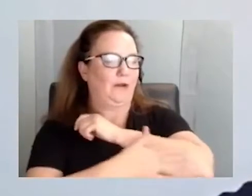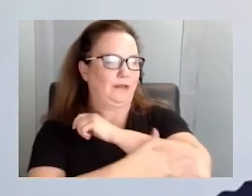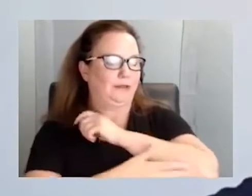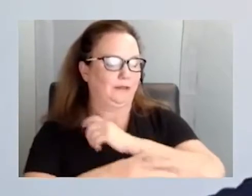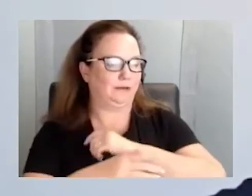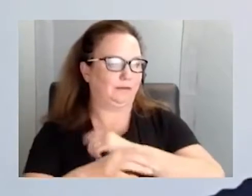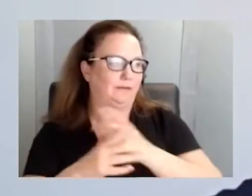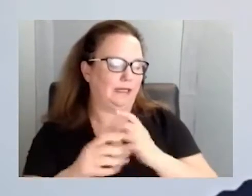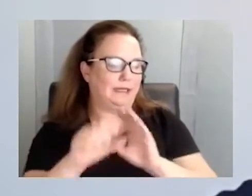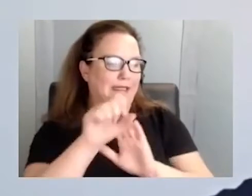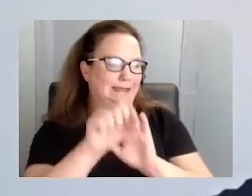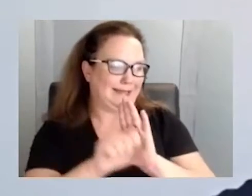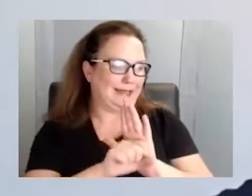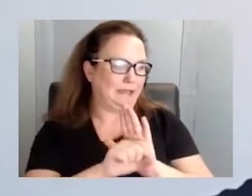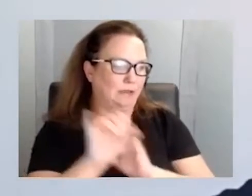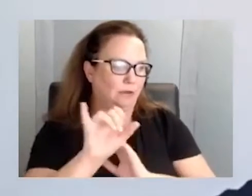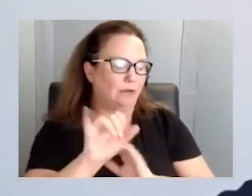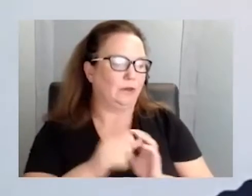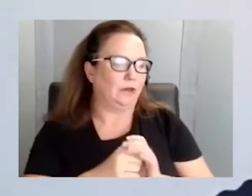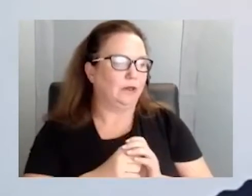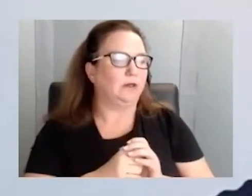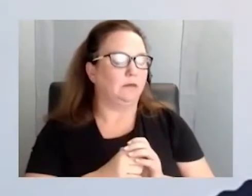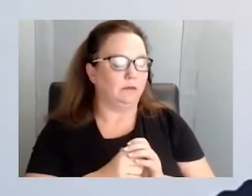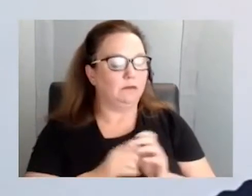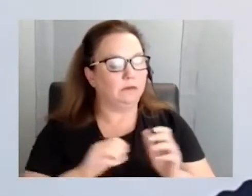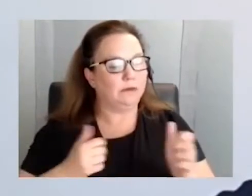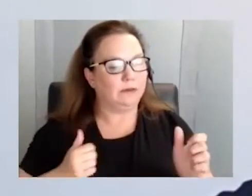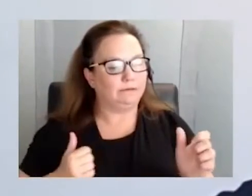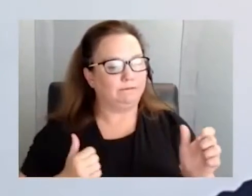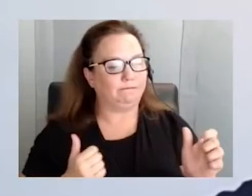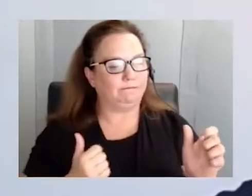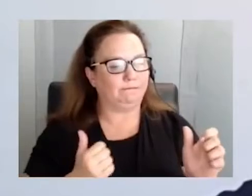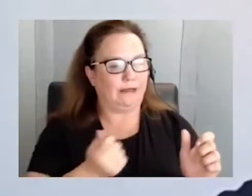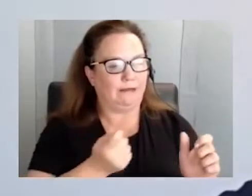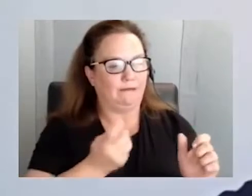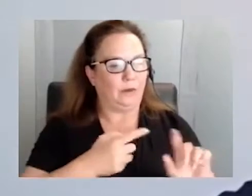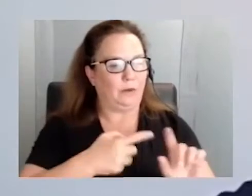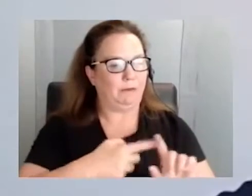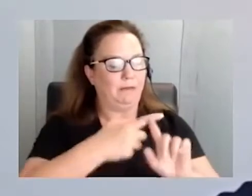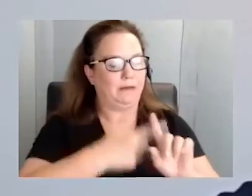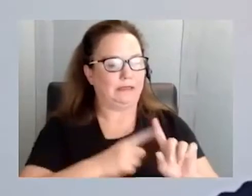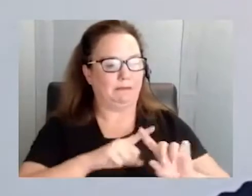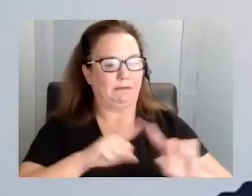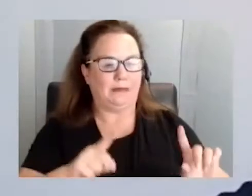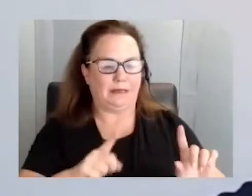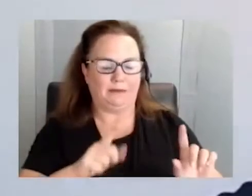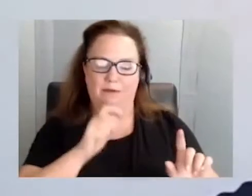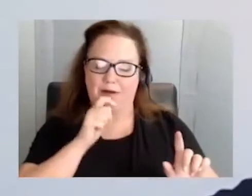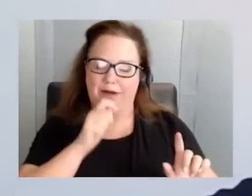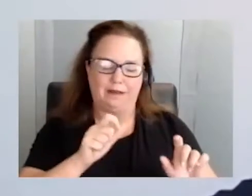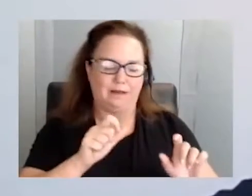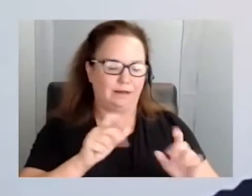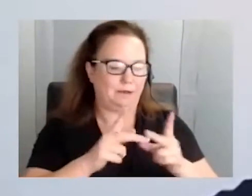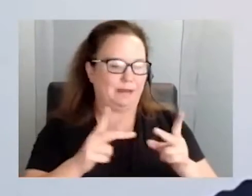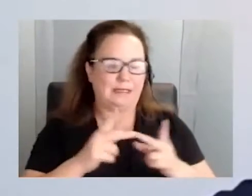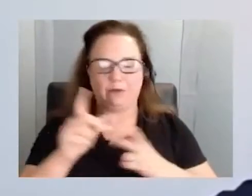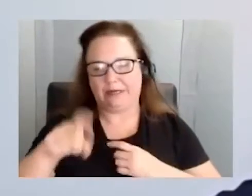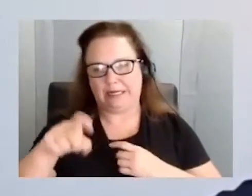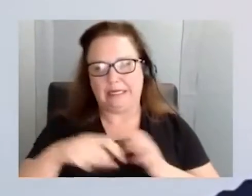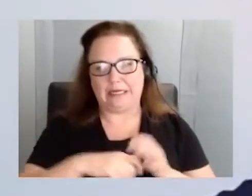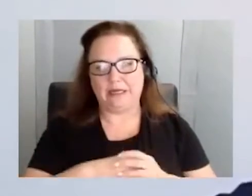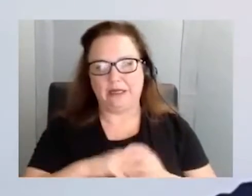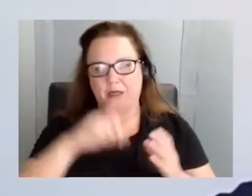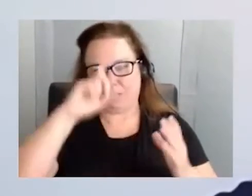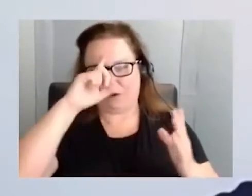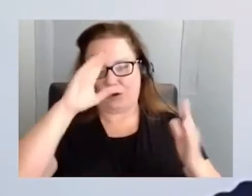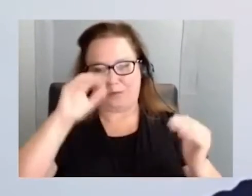states. We have certainly made progress over the past few months, but we're not where we need to be with that. So we really hope an